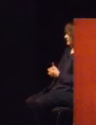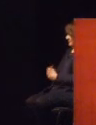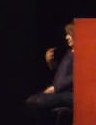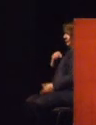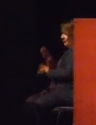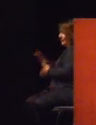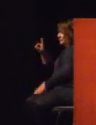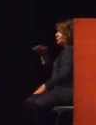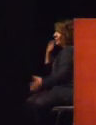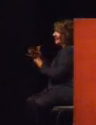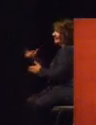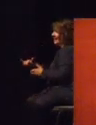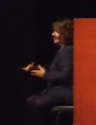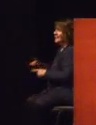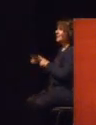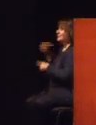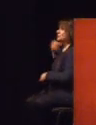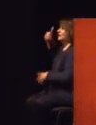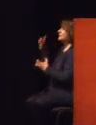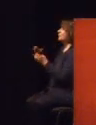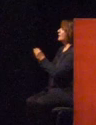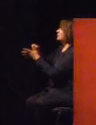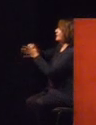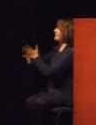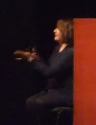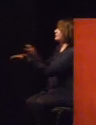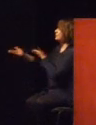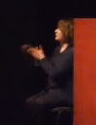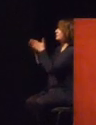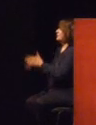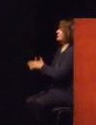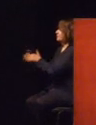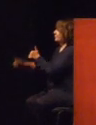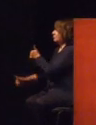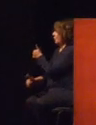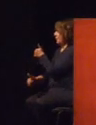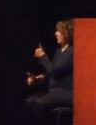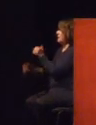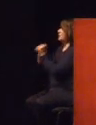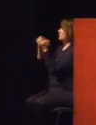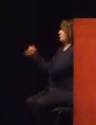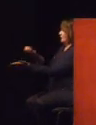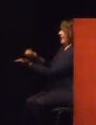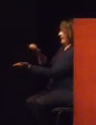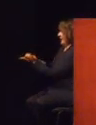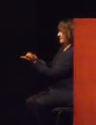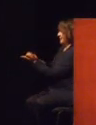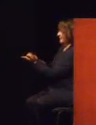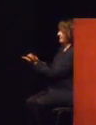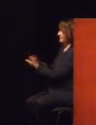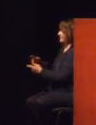on, and more emphasis on serving students from lower socioeconomic status. The